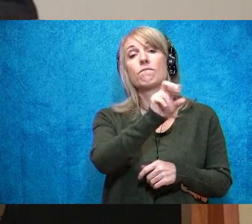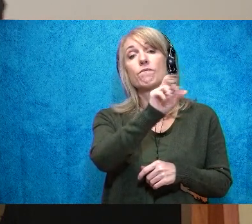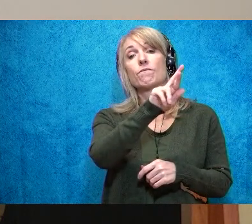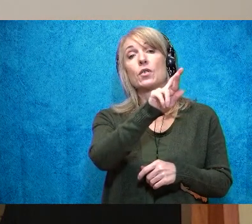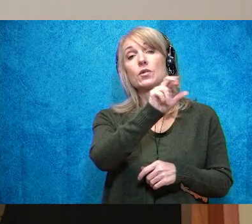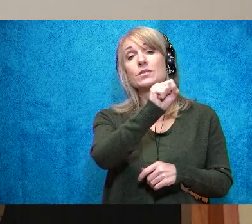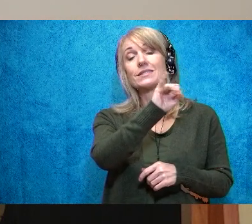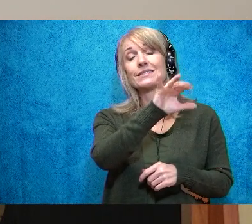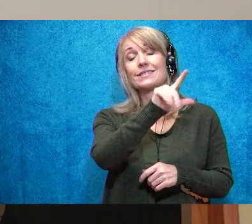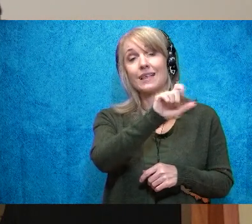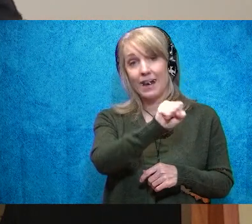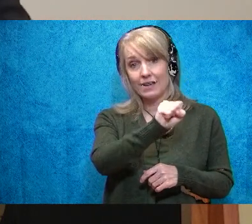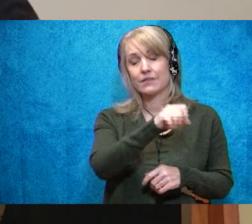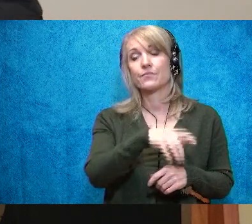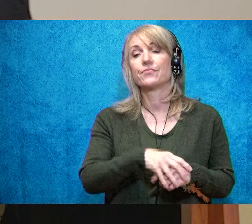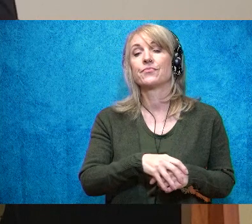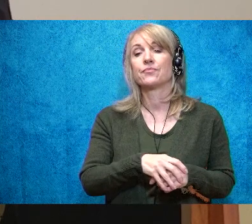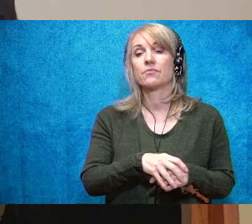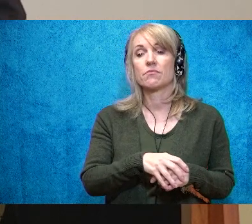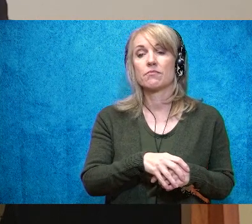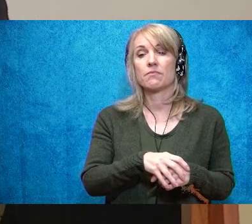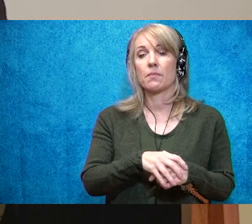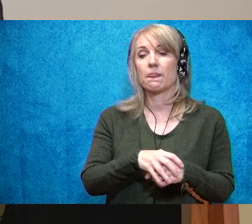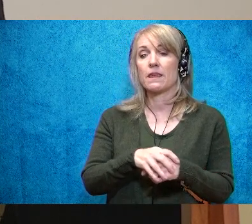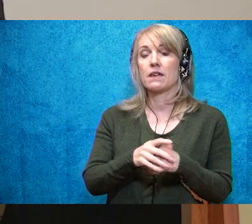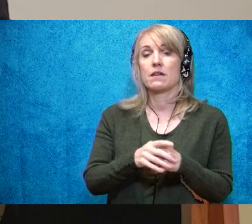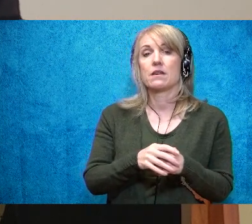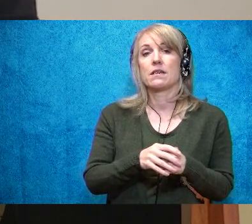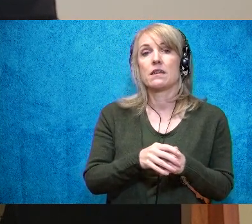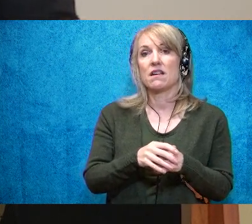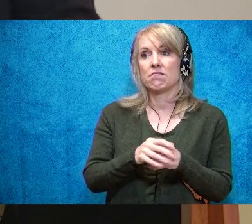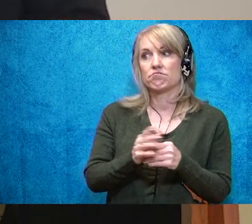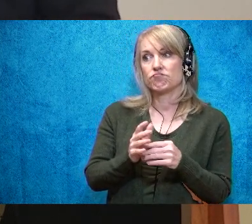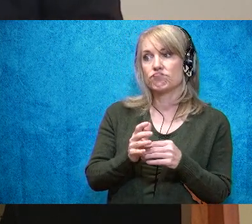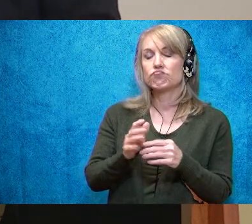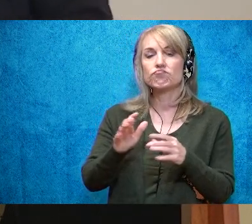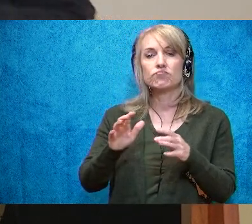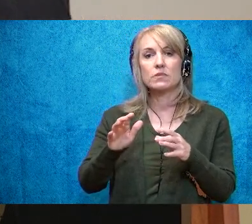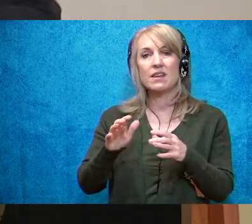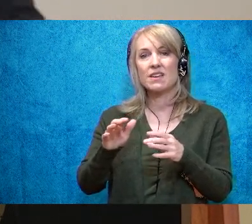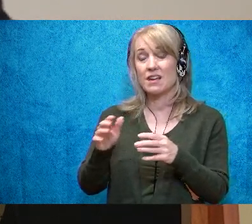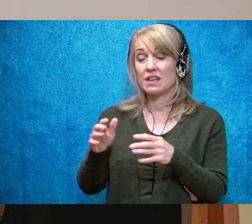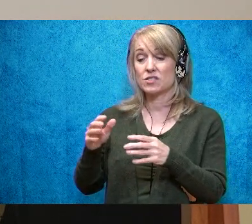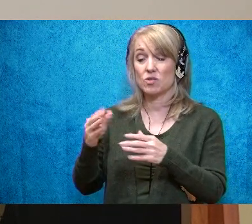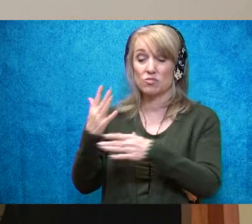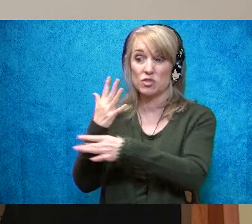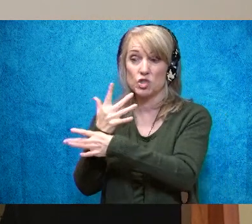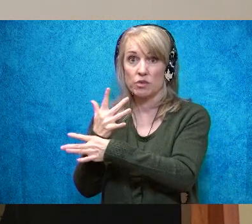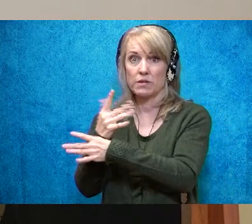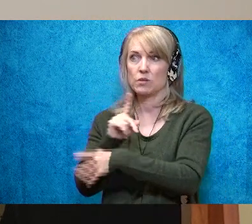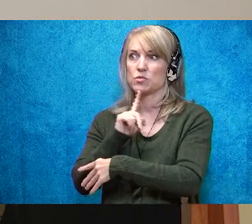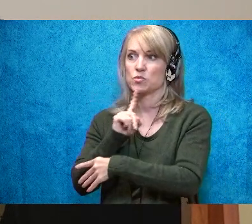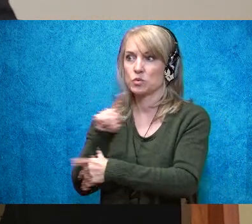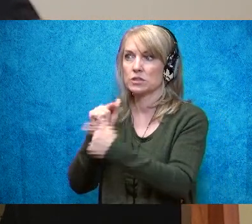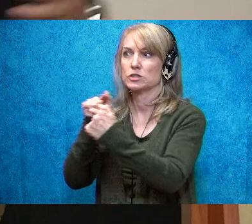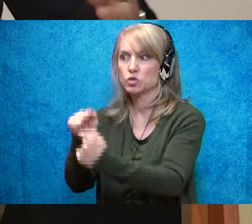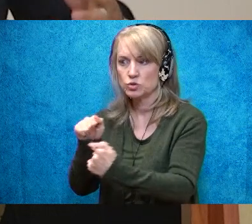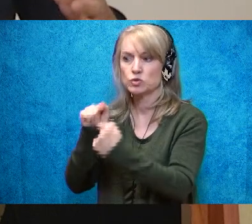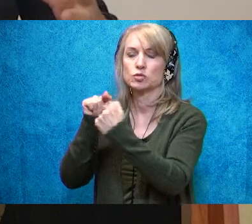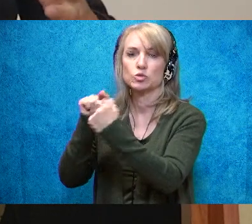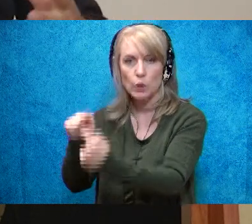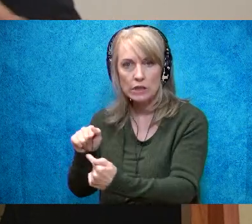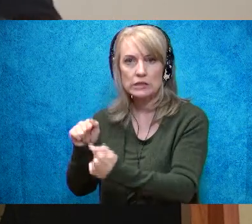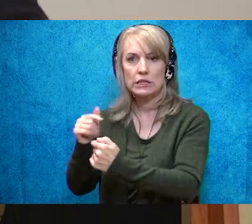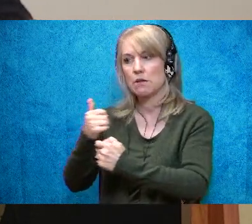treaty embarrassed Germany. It was really harsh on Germany. Their economy was in shambles. They couldn't have a standing military, and the